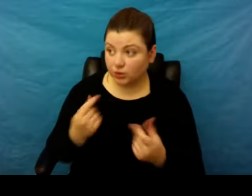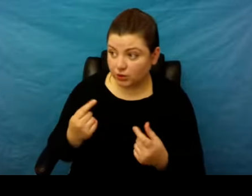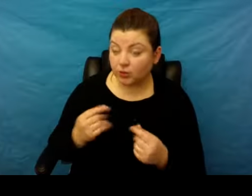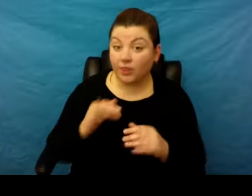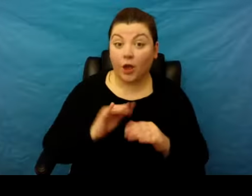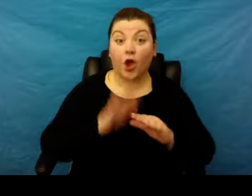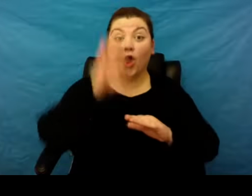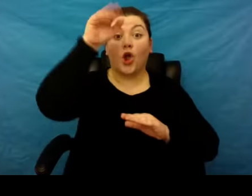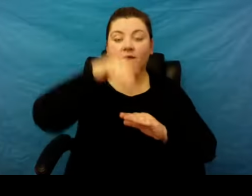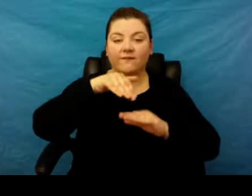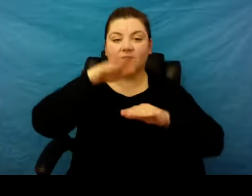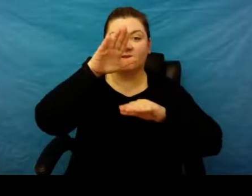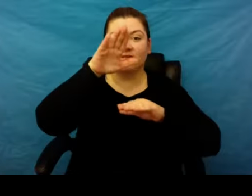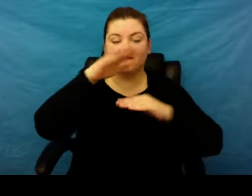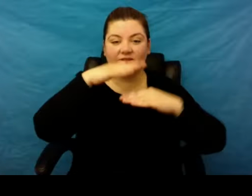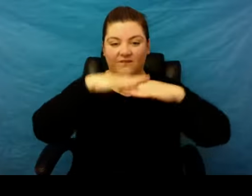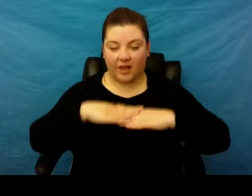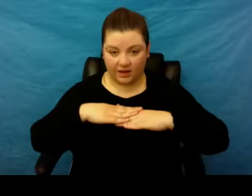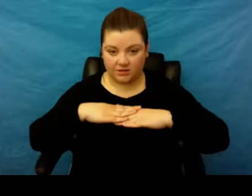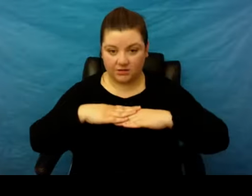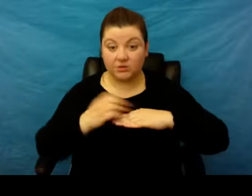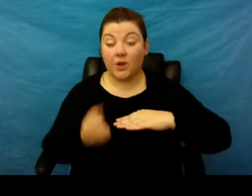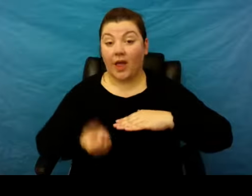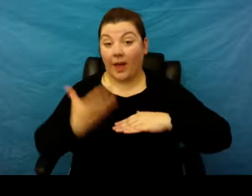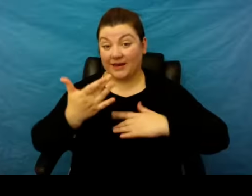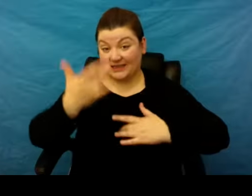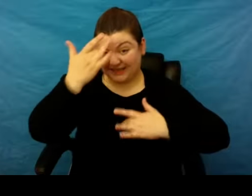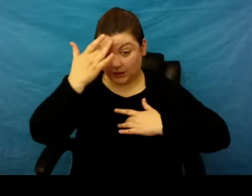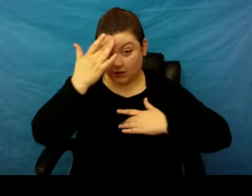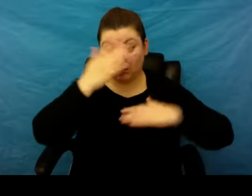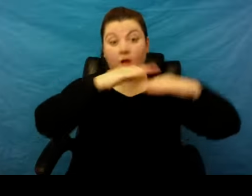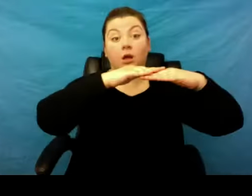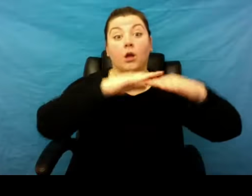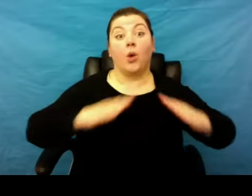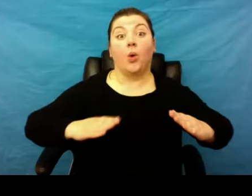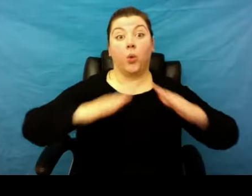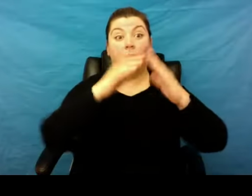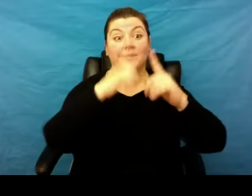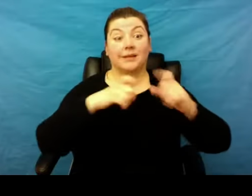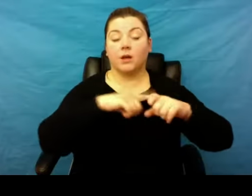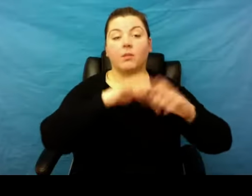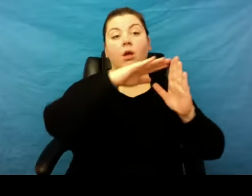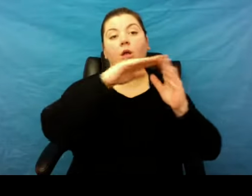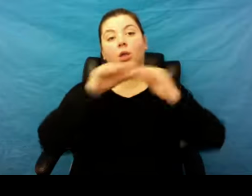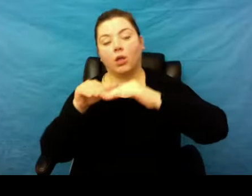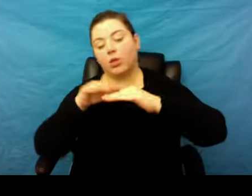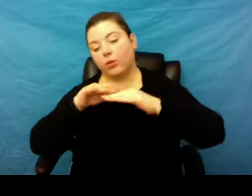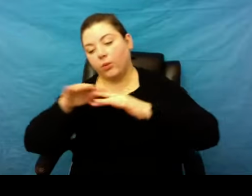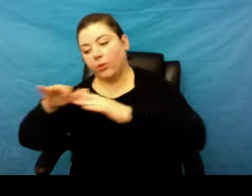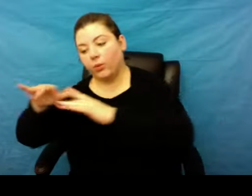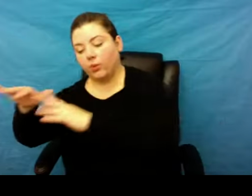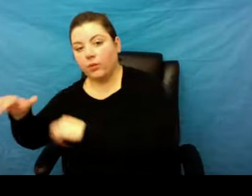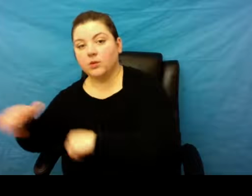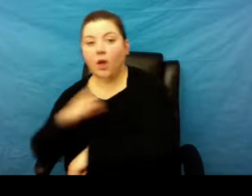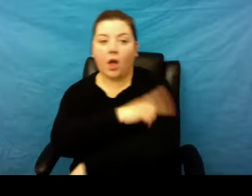The first thing you do is you bring down the amount of cases so hospitals don't get overwhelmed. And then by human nature, people